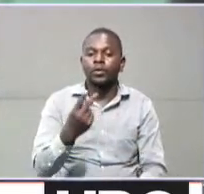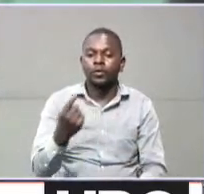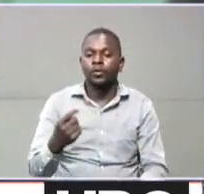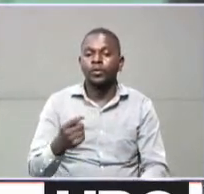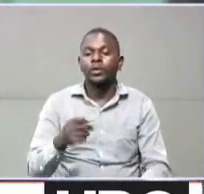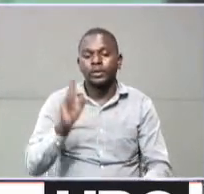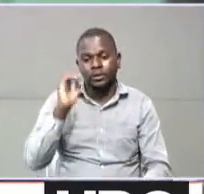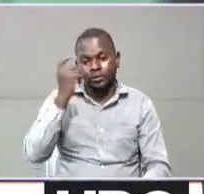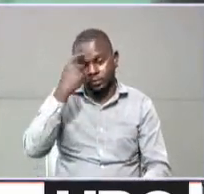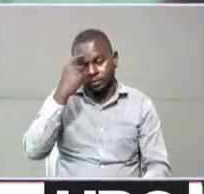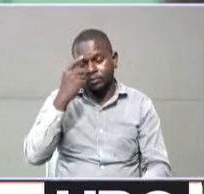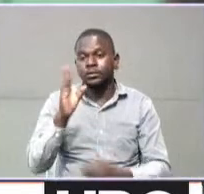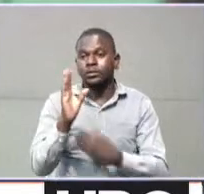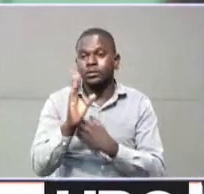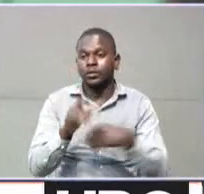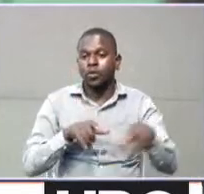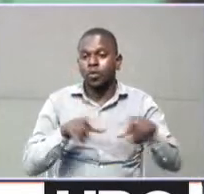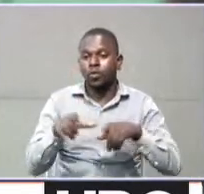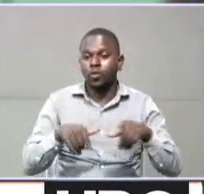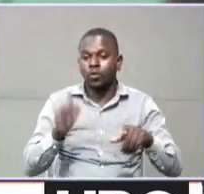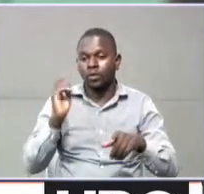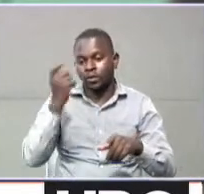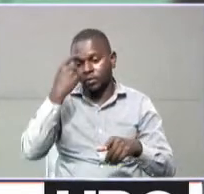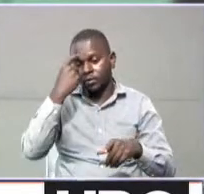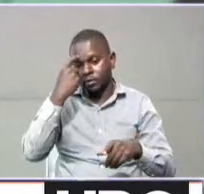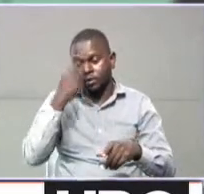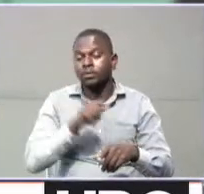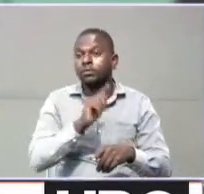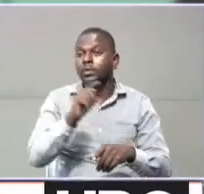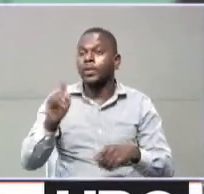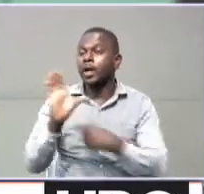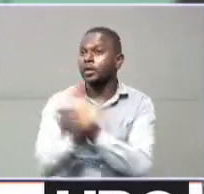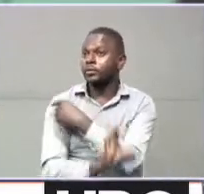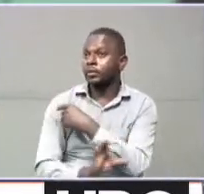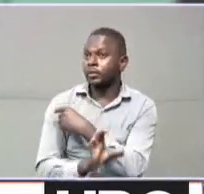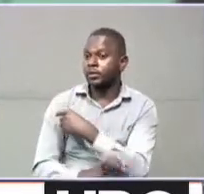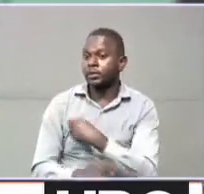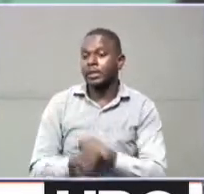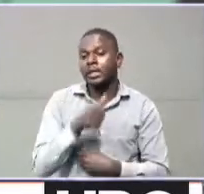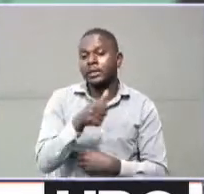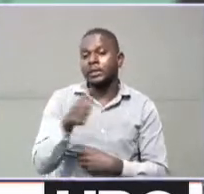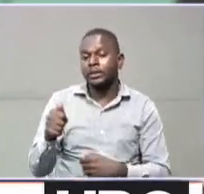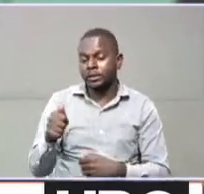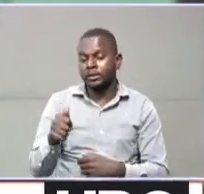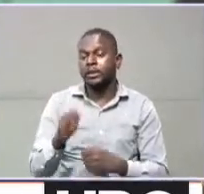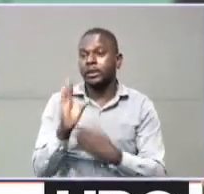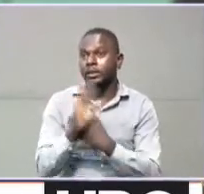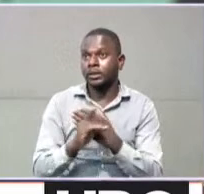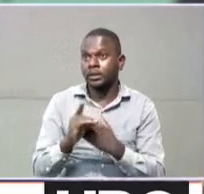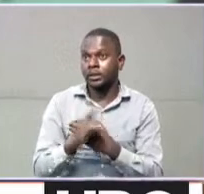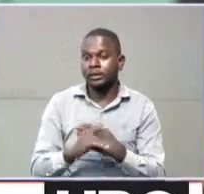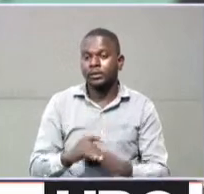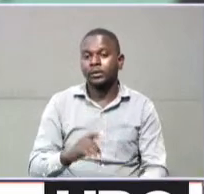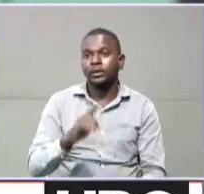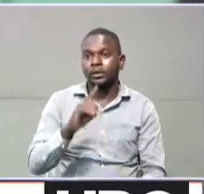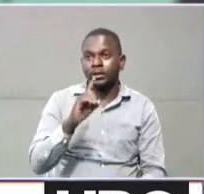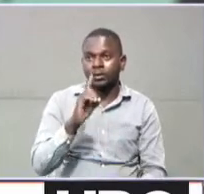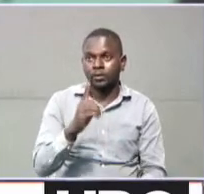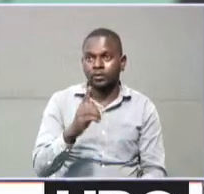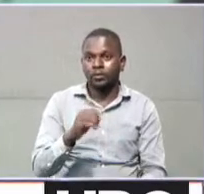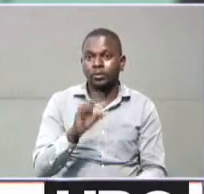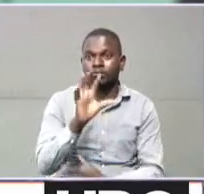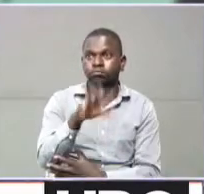local governments around the country honorable colleagues each district was equipped with one motor